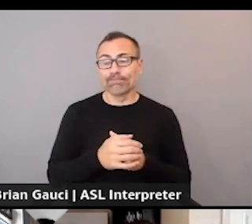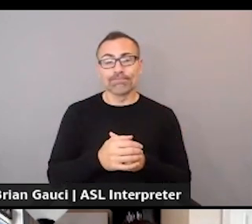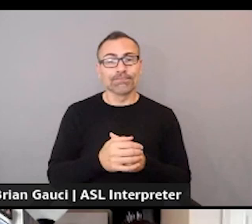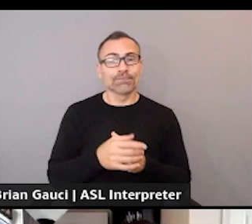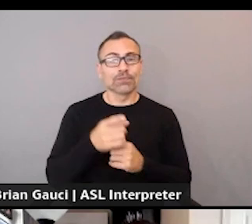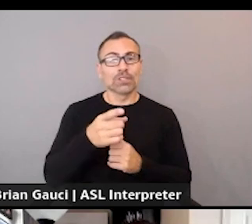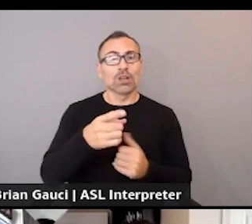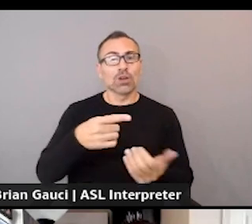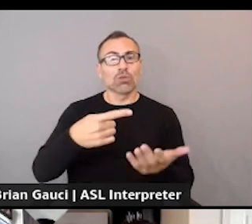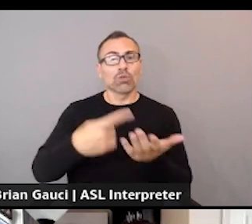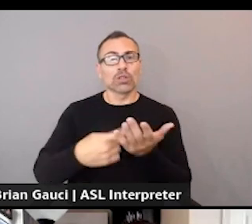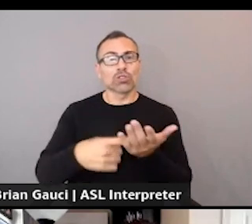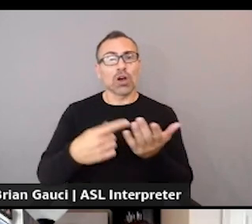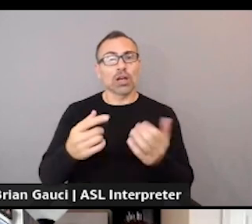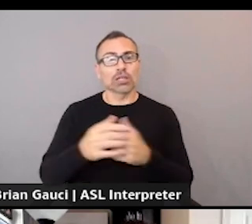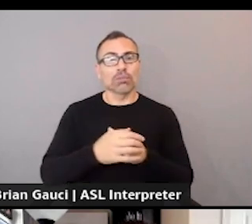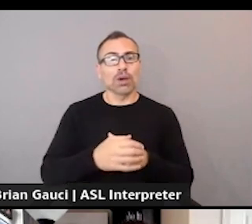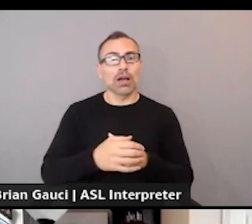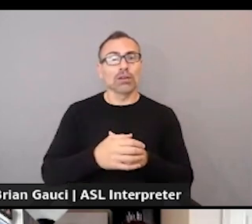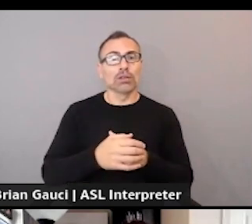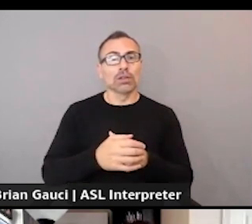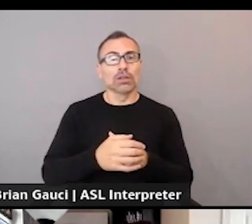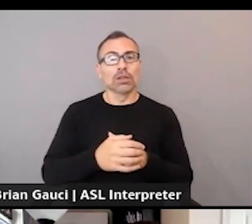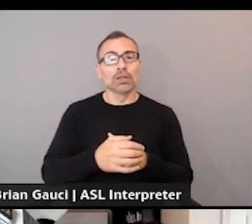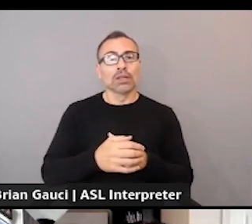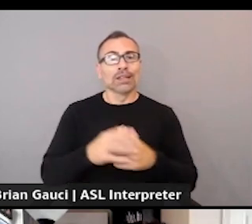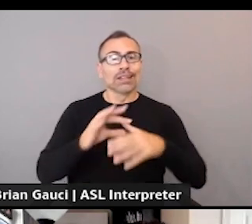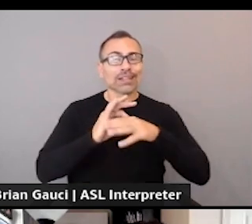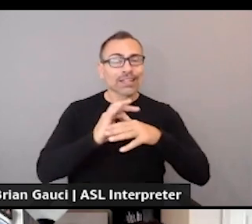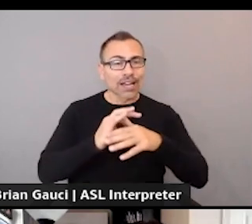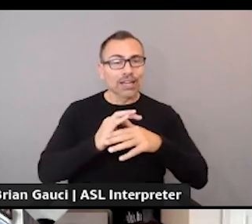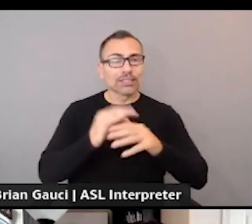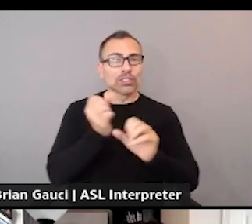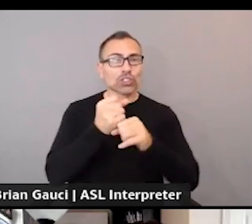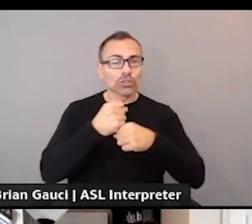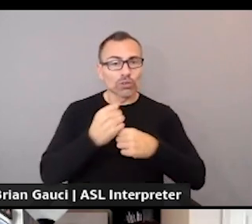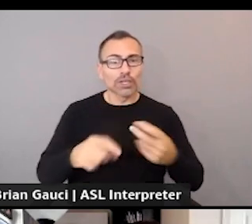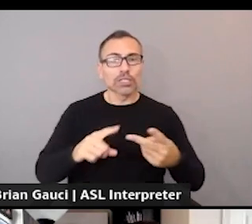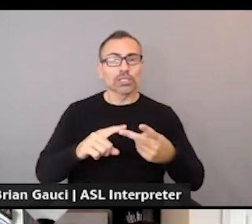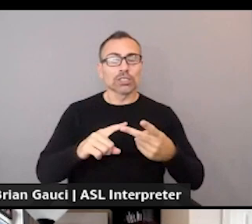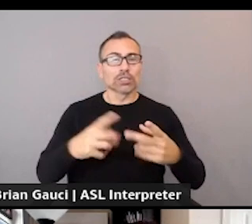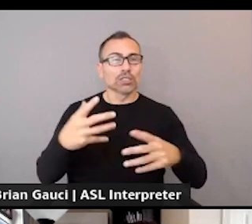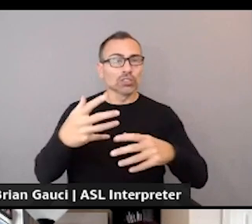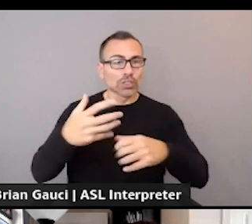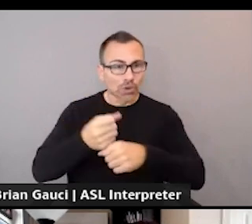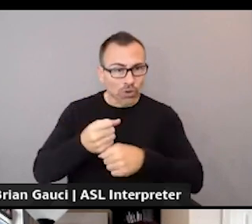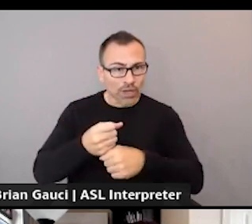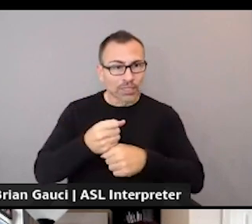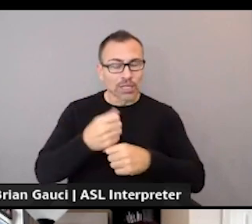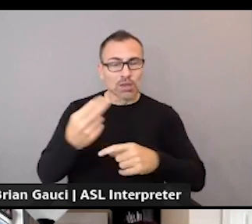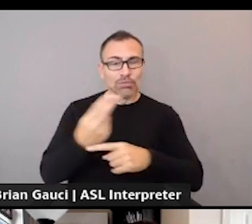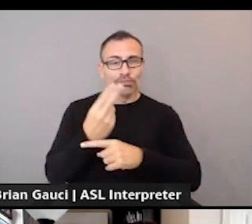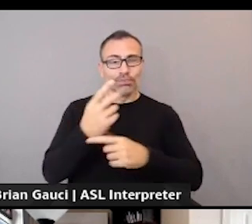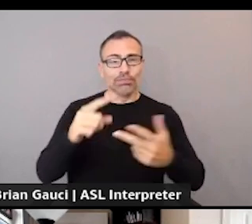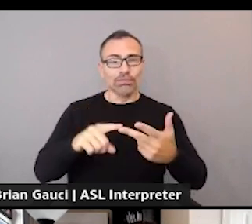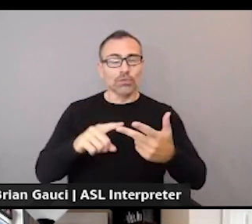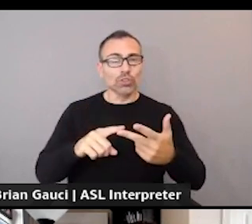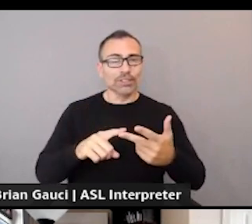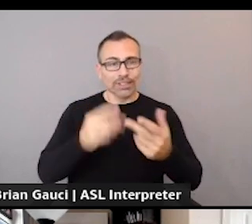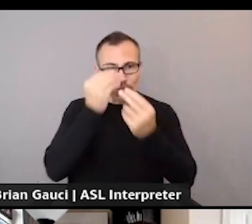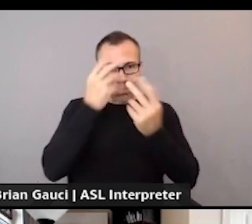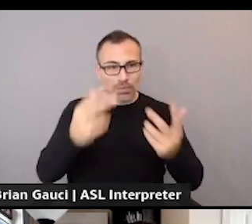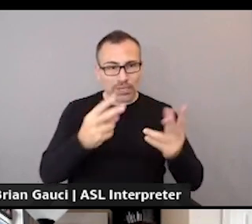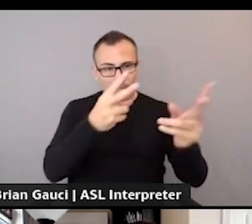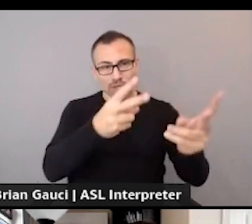content generation, the summarization use cases. You can extract information